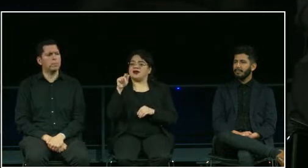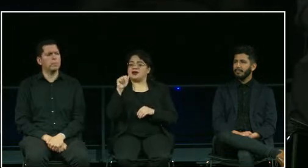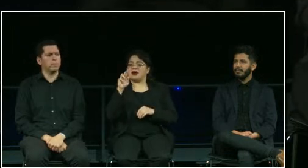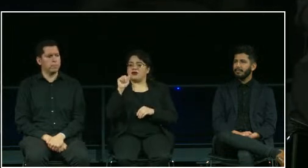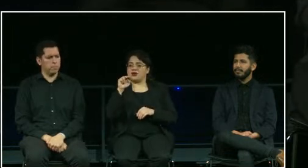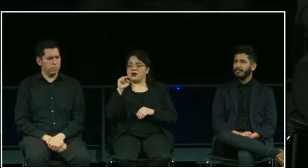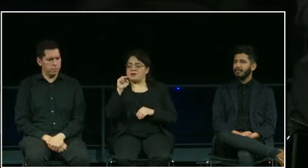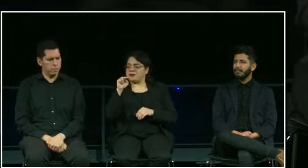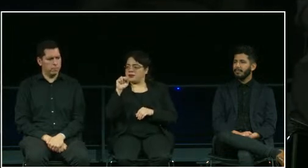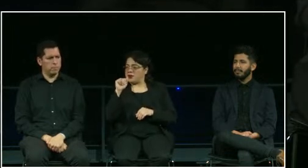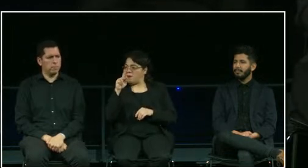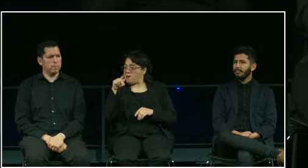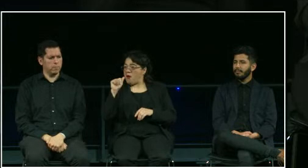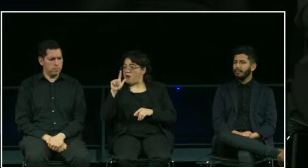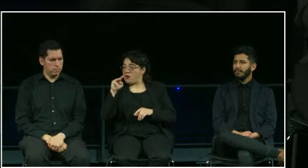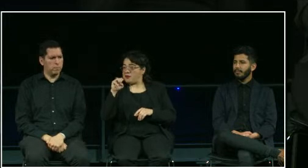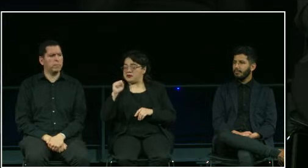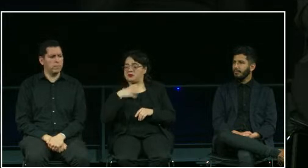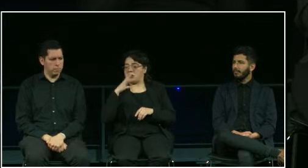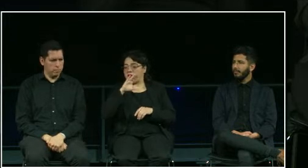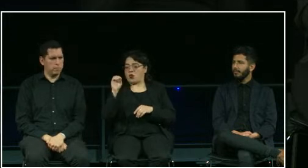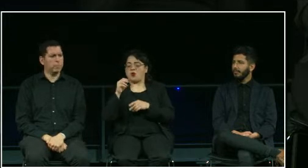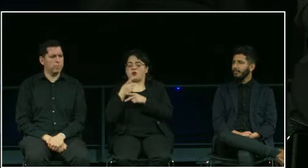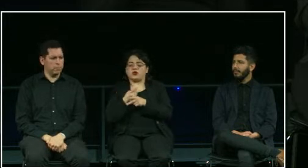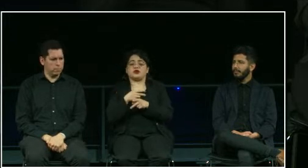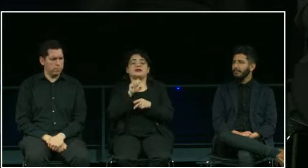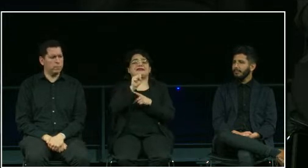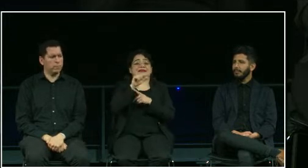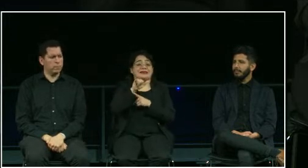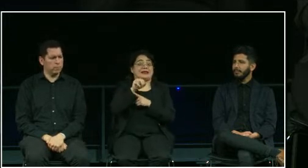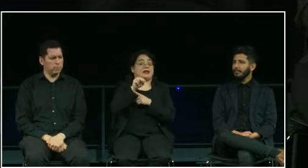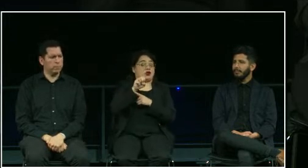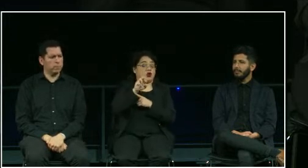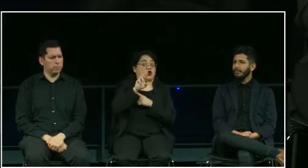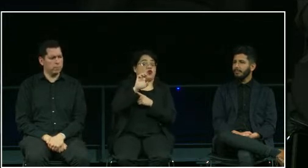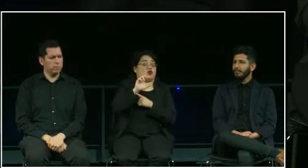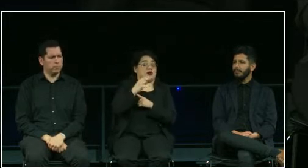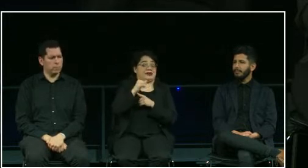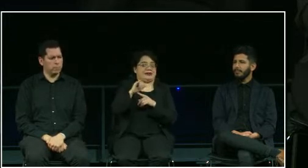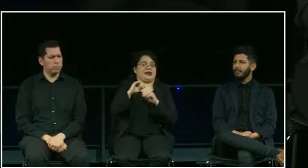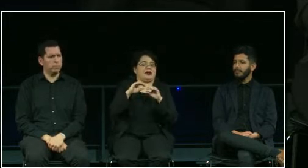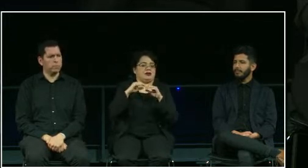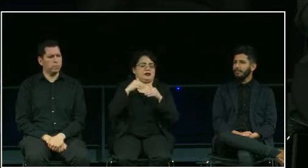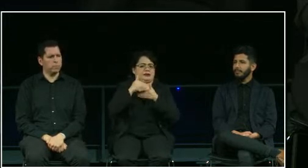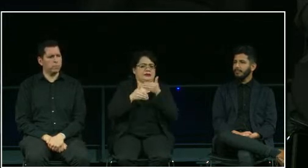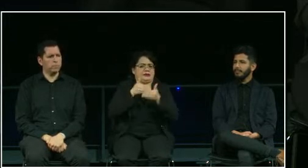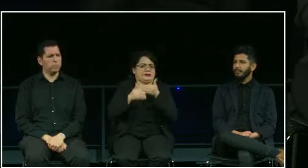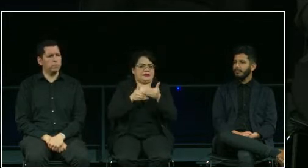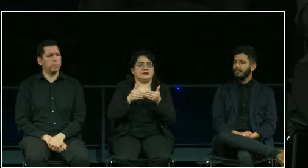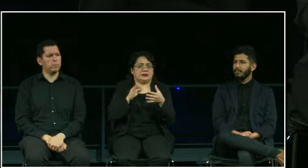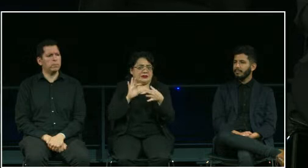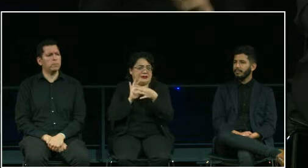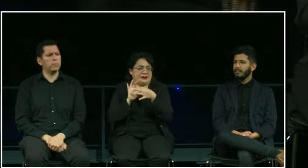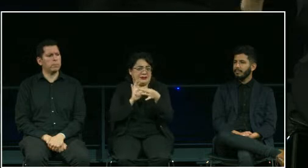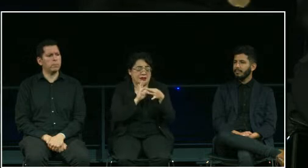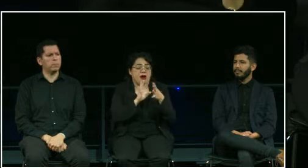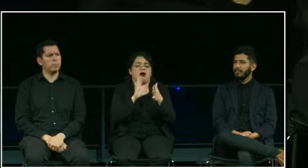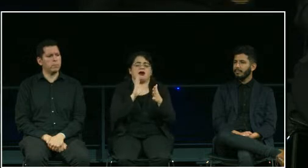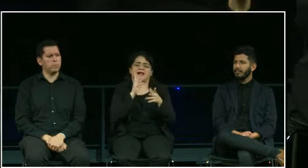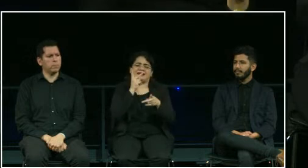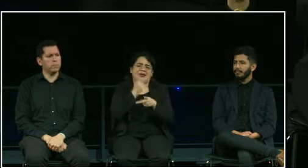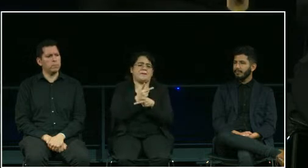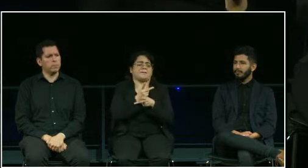producers. But, you know, CineReach really were the ones who believed in us trying to retain